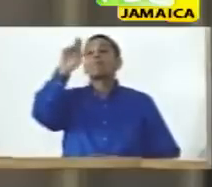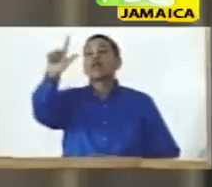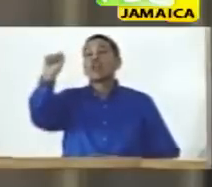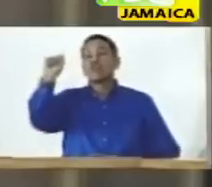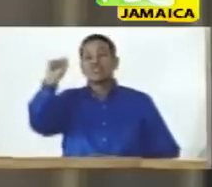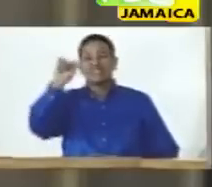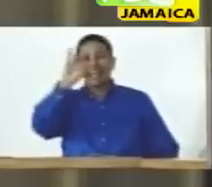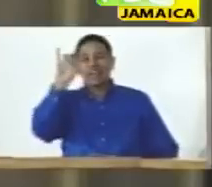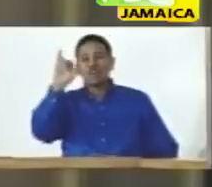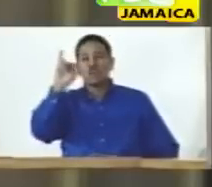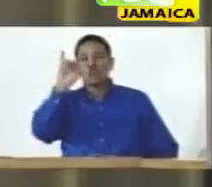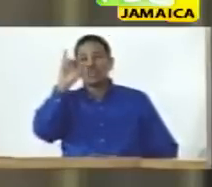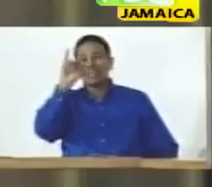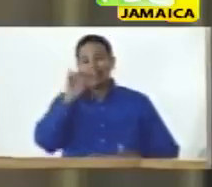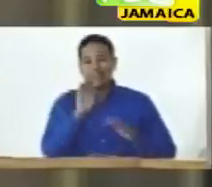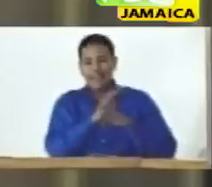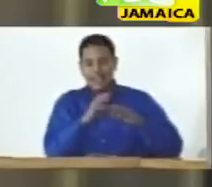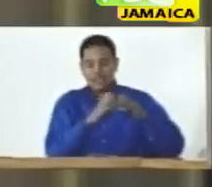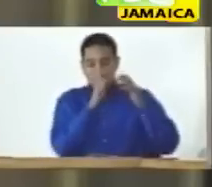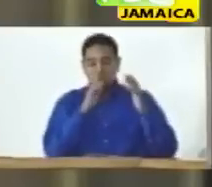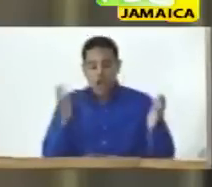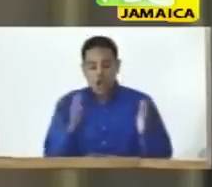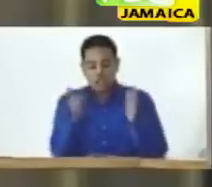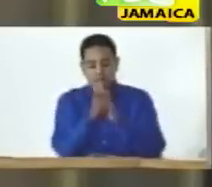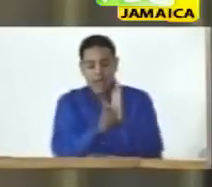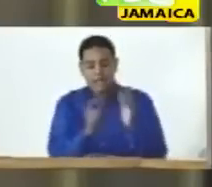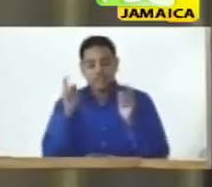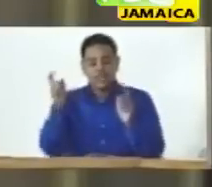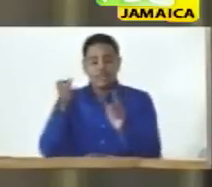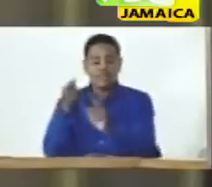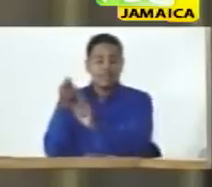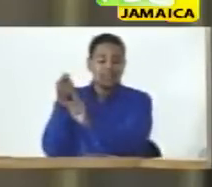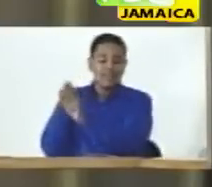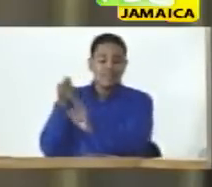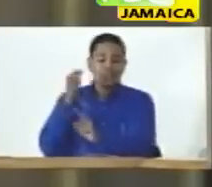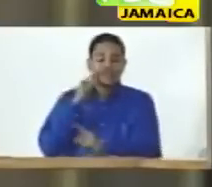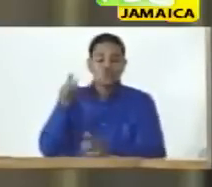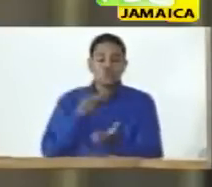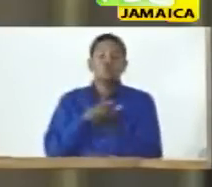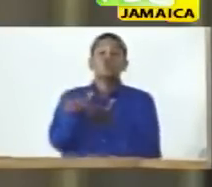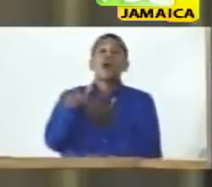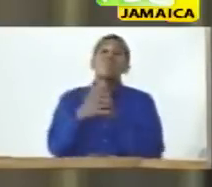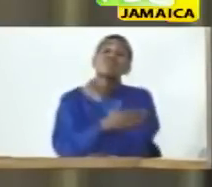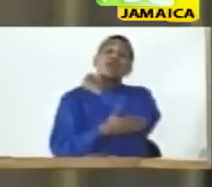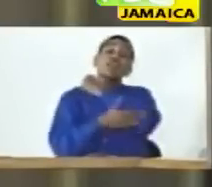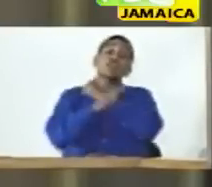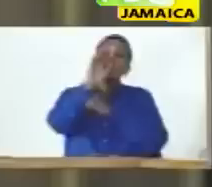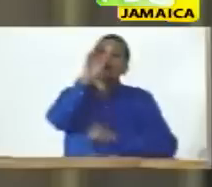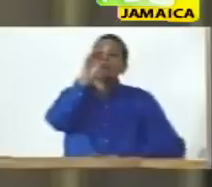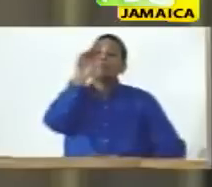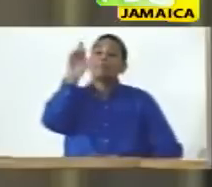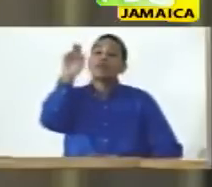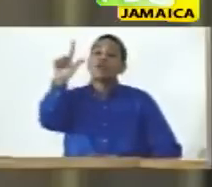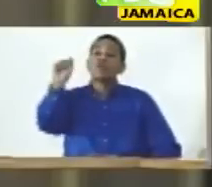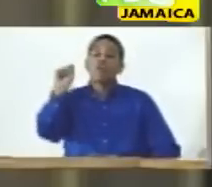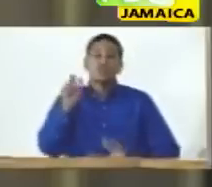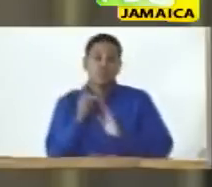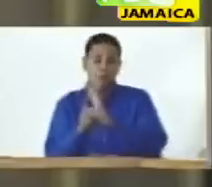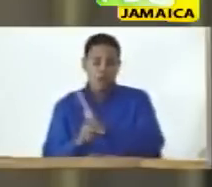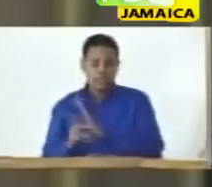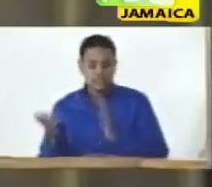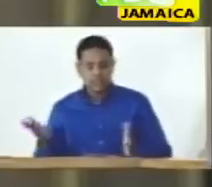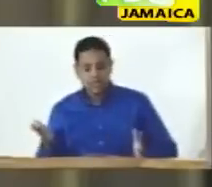Industries Encouragement Act, to give effect to the draft National Minerals Policy,